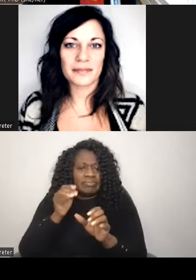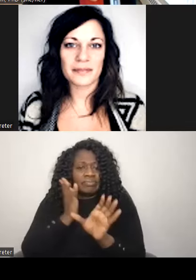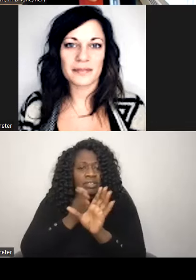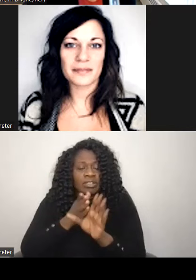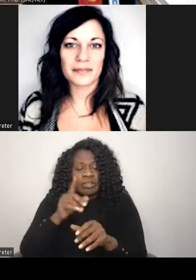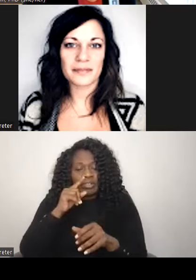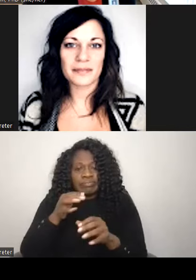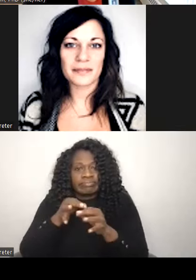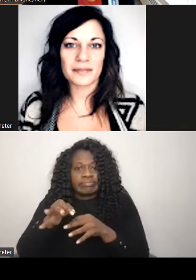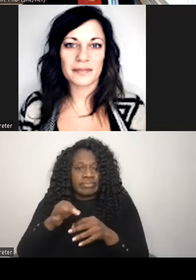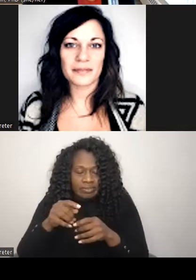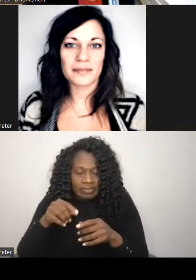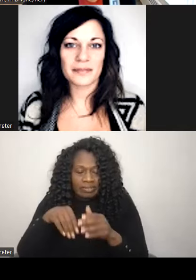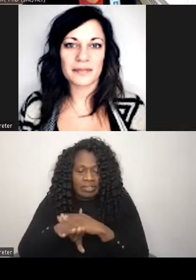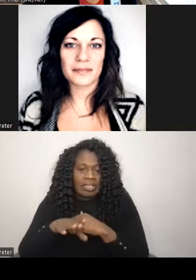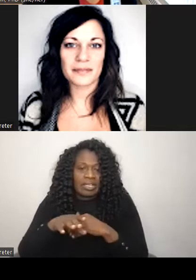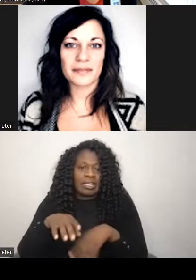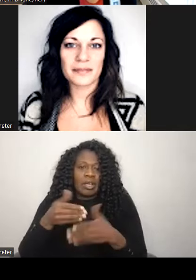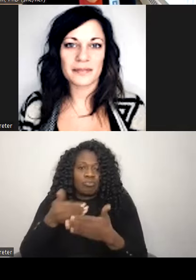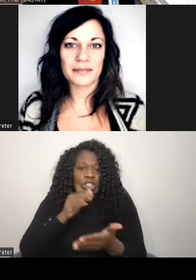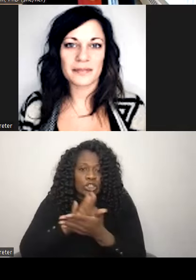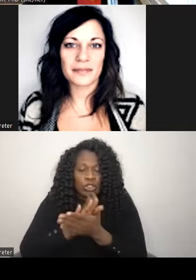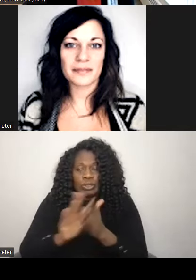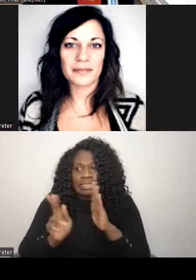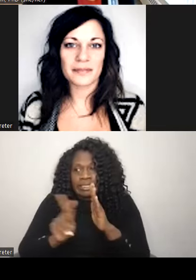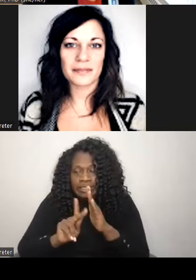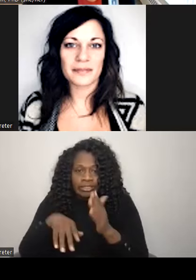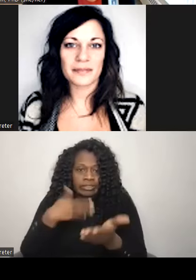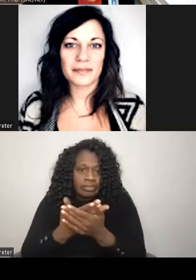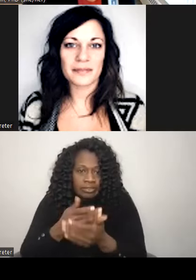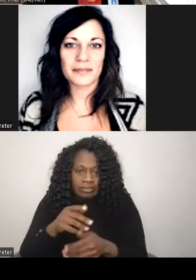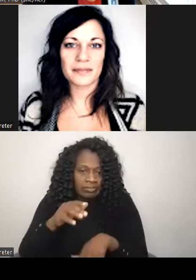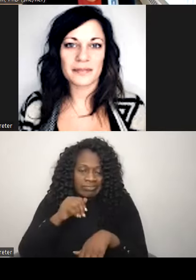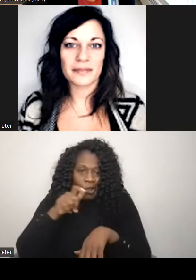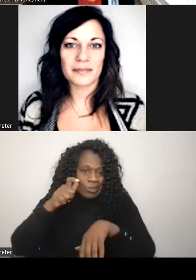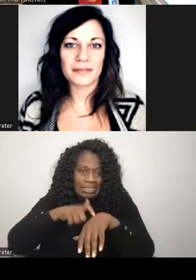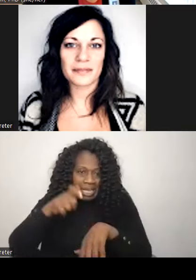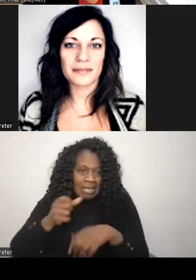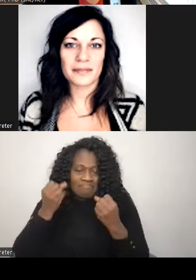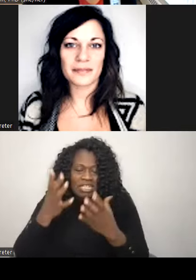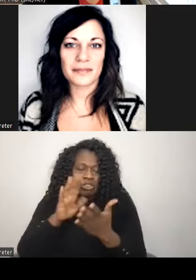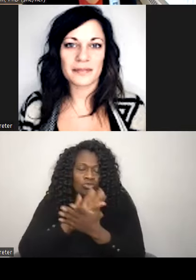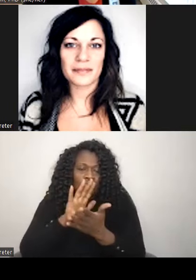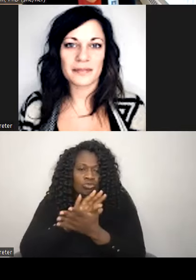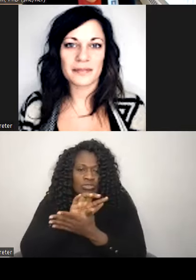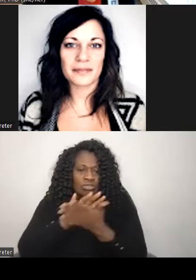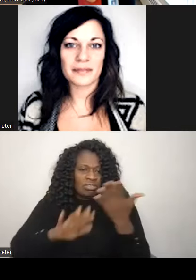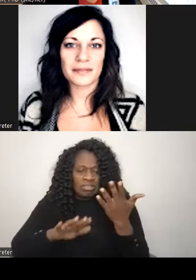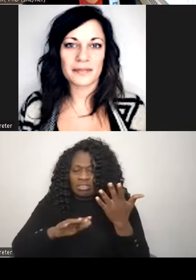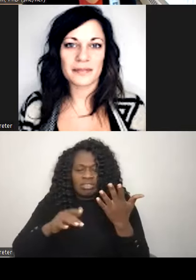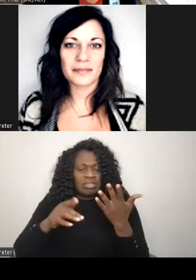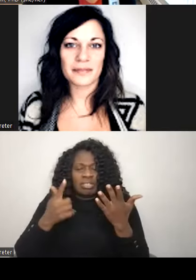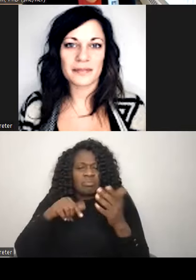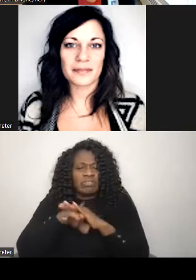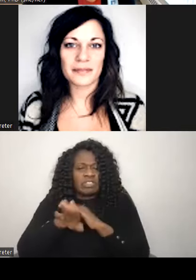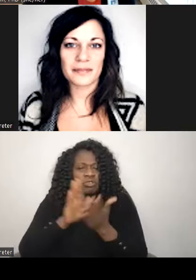We know that fewer children entered kindergarten on time. And so both of these things mean that many schools, many children are coming into school